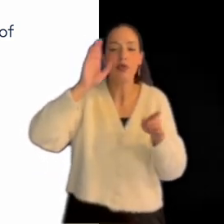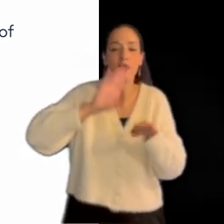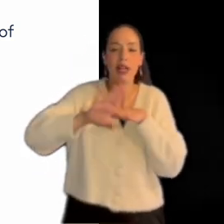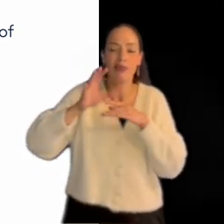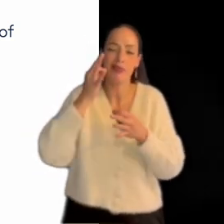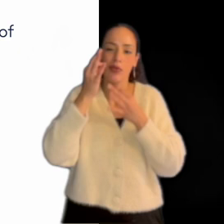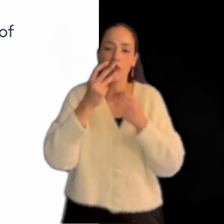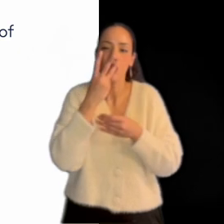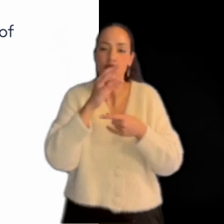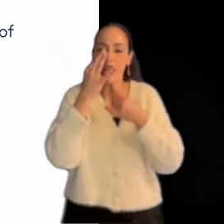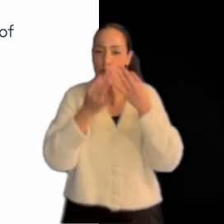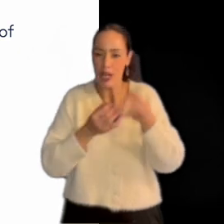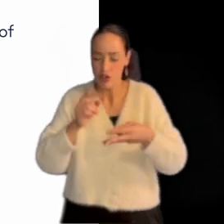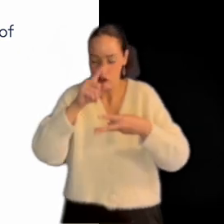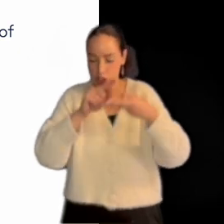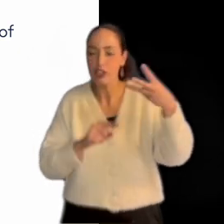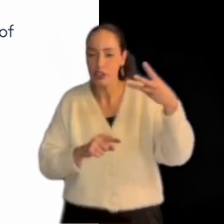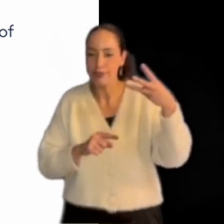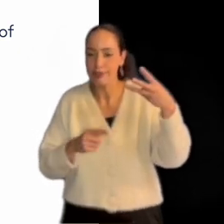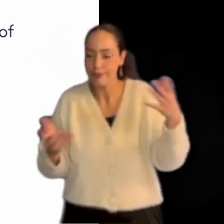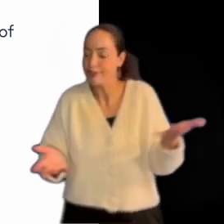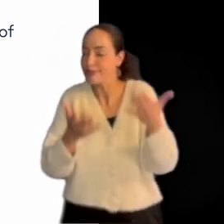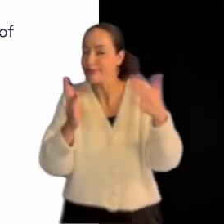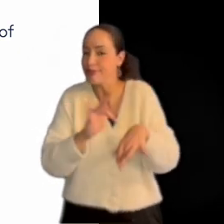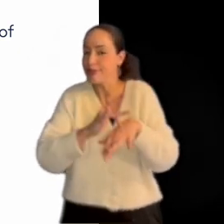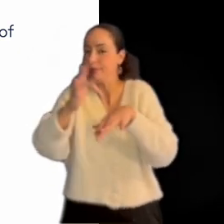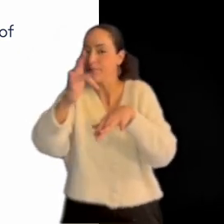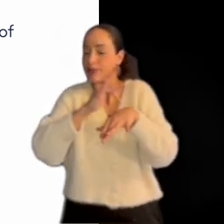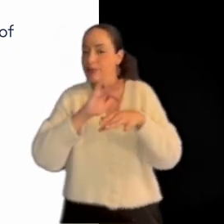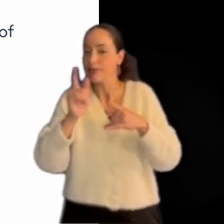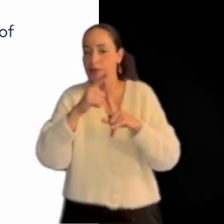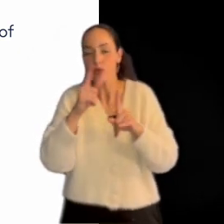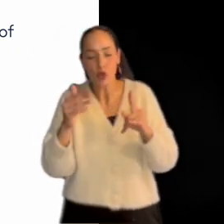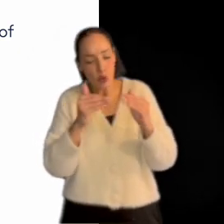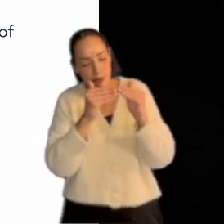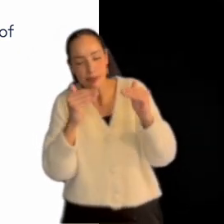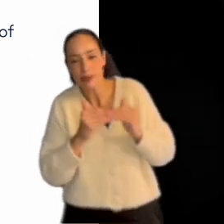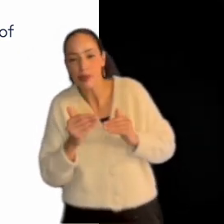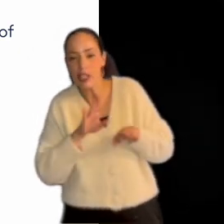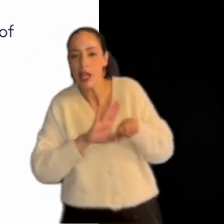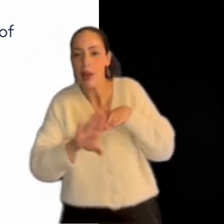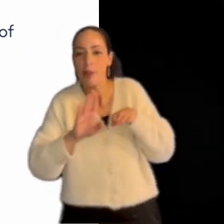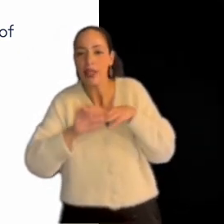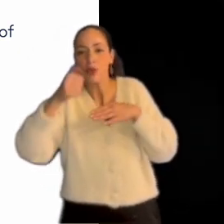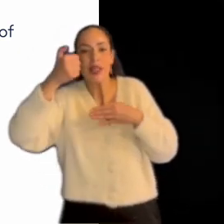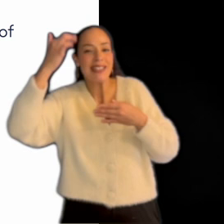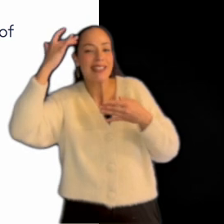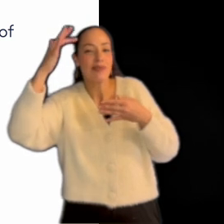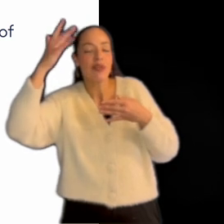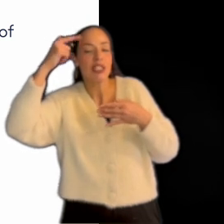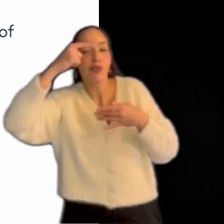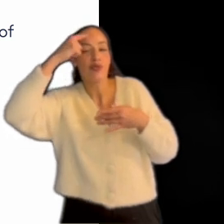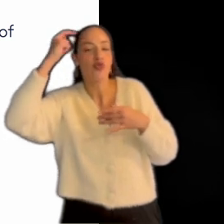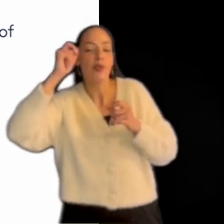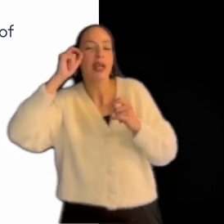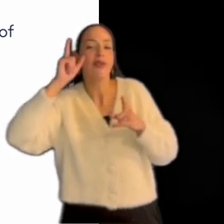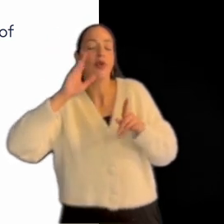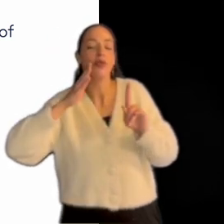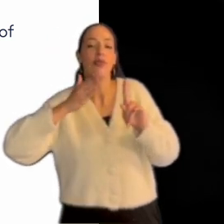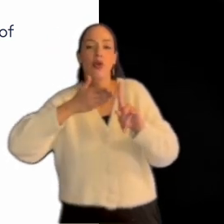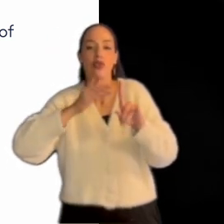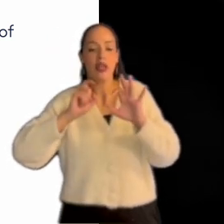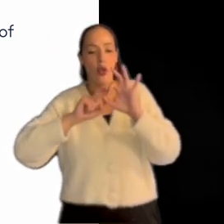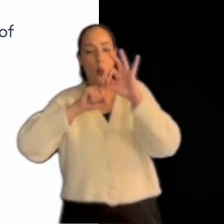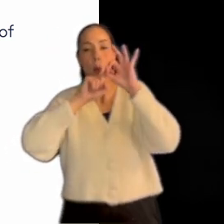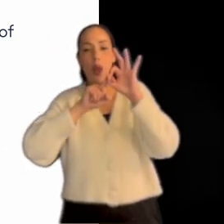against the six principles of a trauma-informed approach and the qualities of reconnection. So often practitioners working in frontline roles